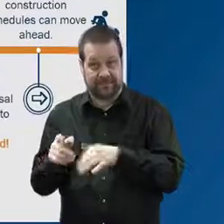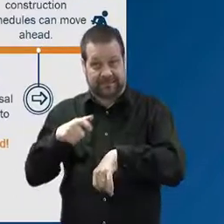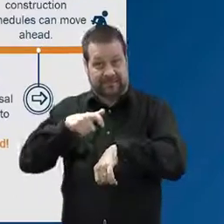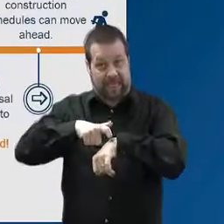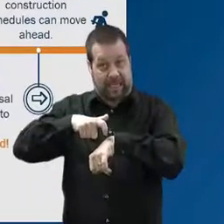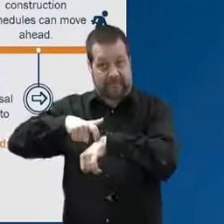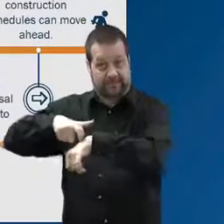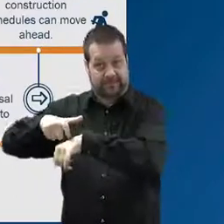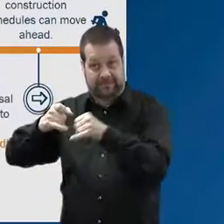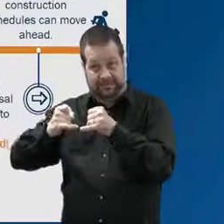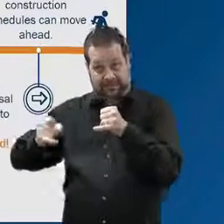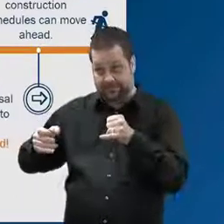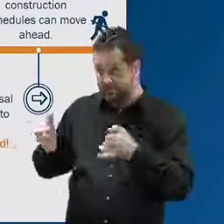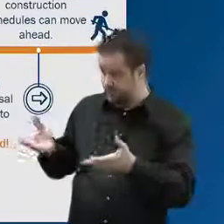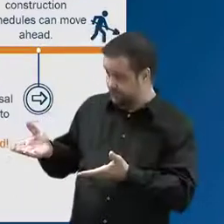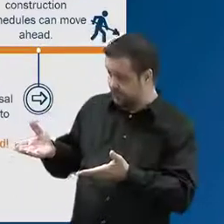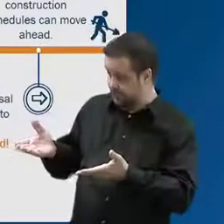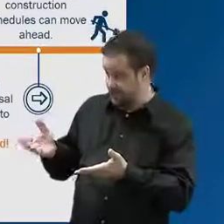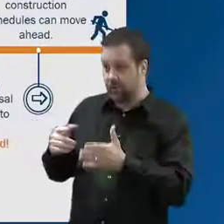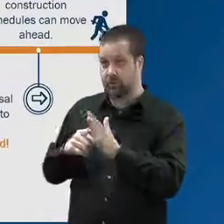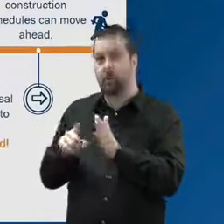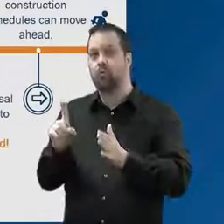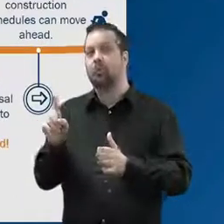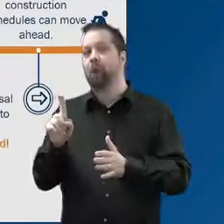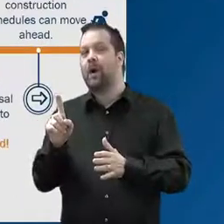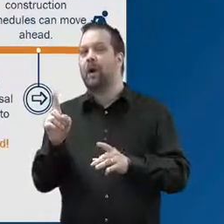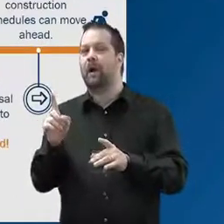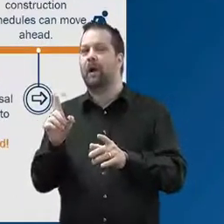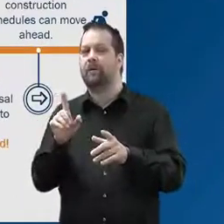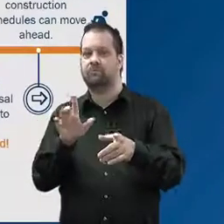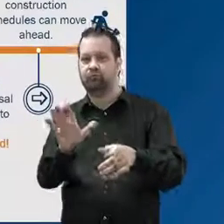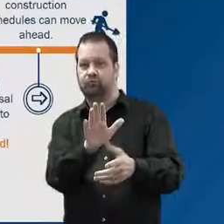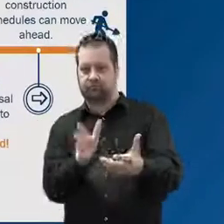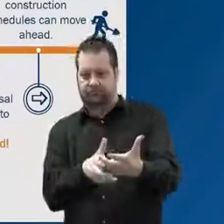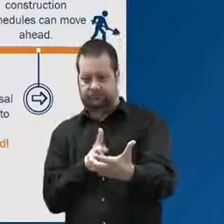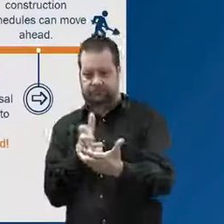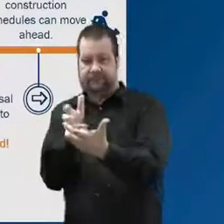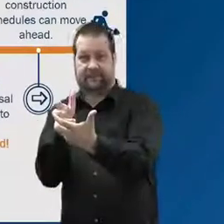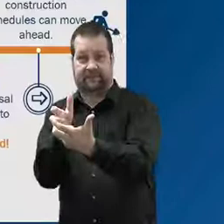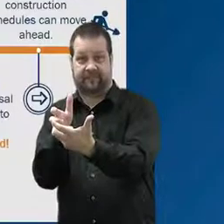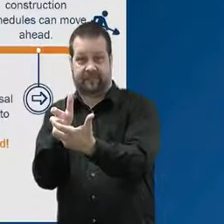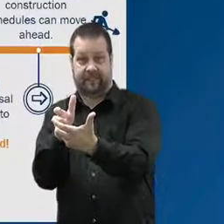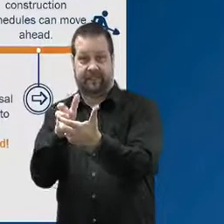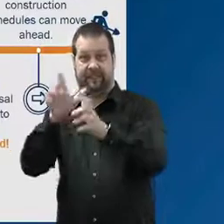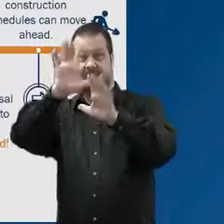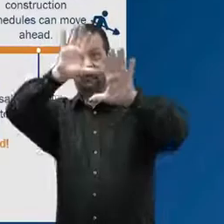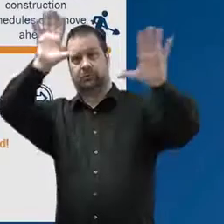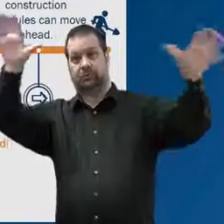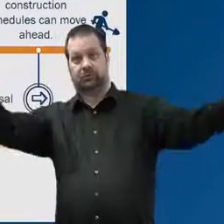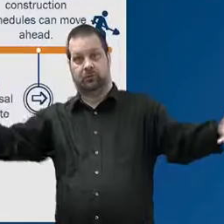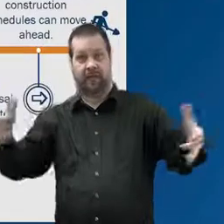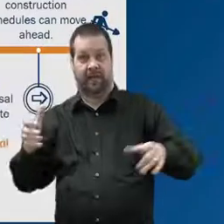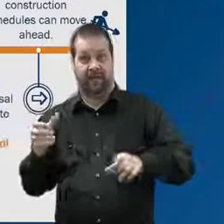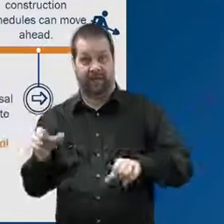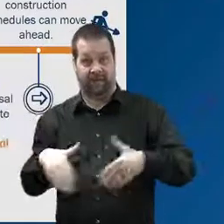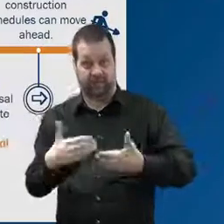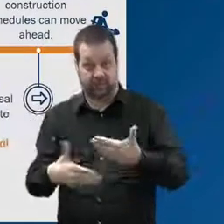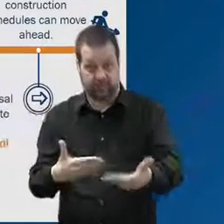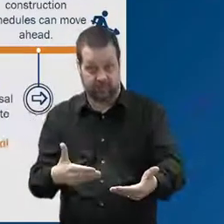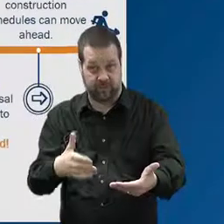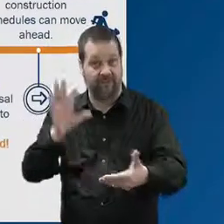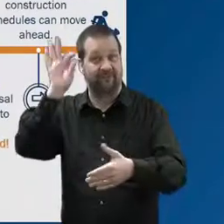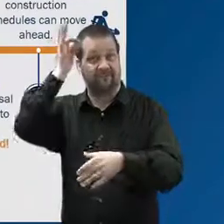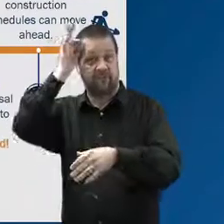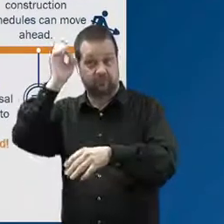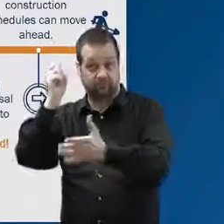TIP process fits into this larger effort. Once the STIP is approved by the federal government, the projects are funded and